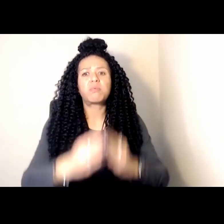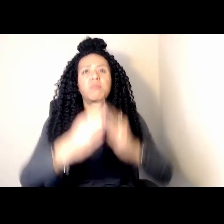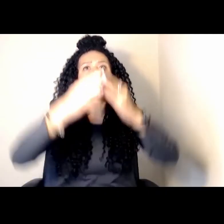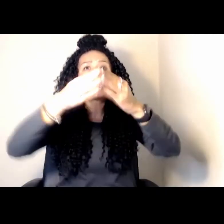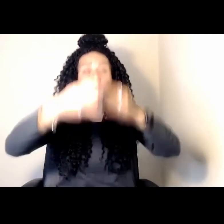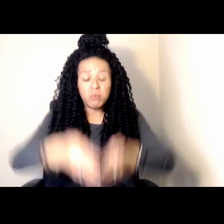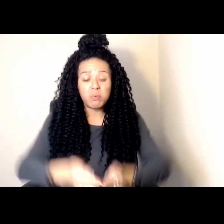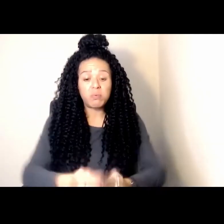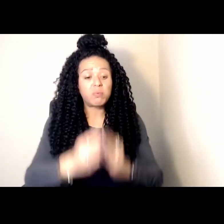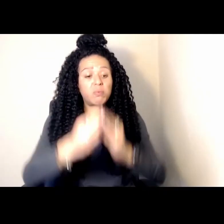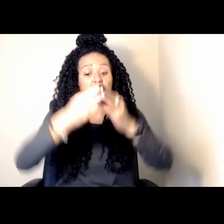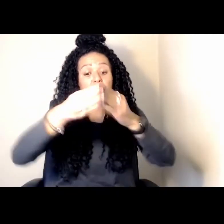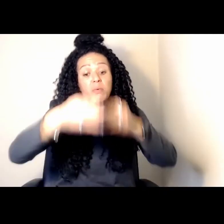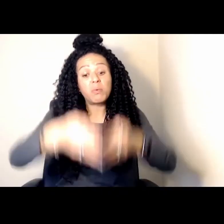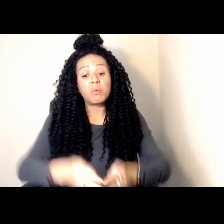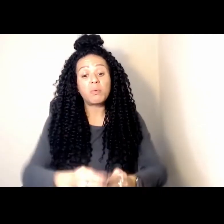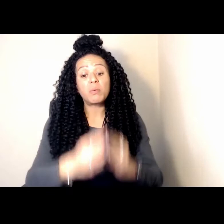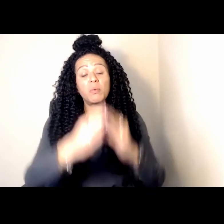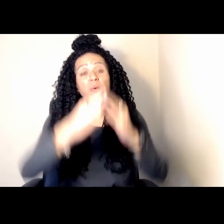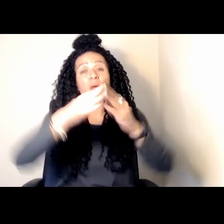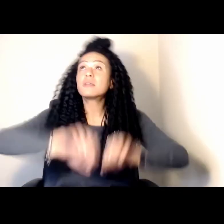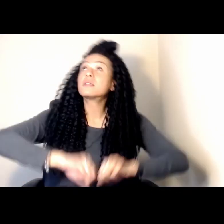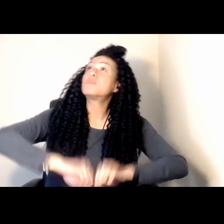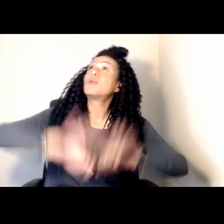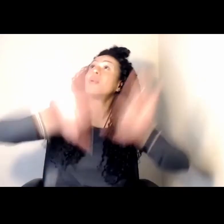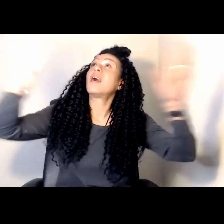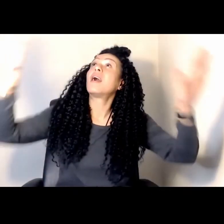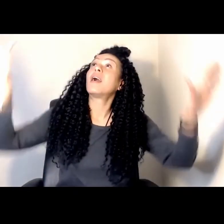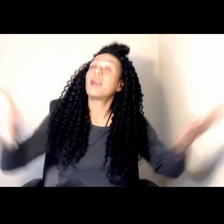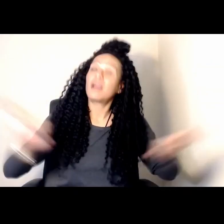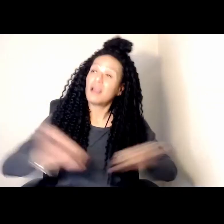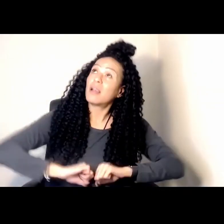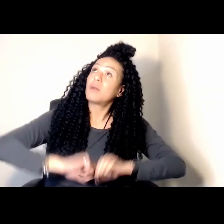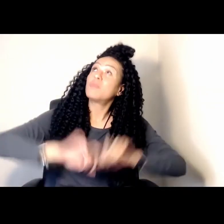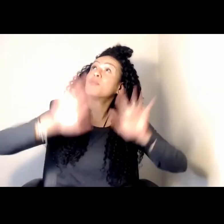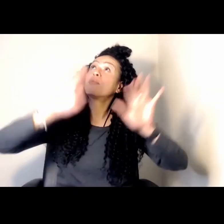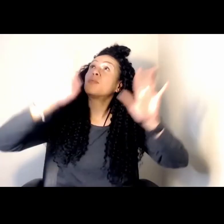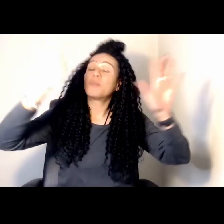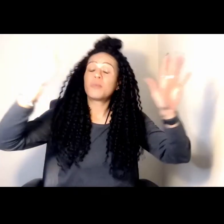curling wavelet tosses high, spraying